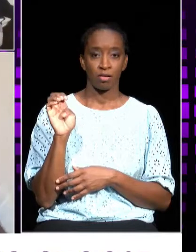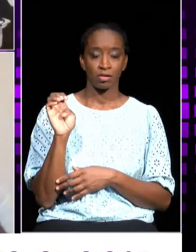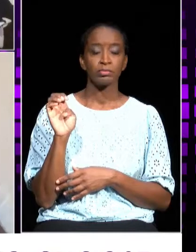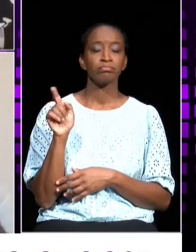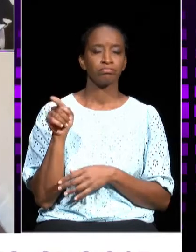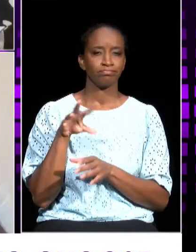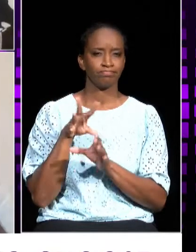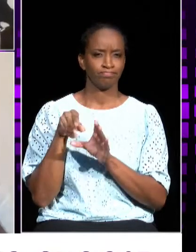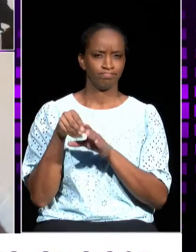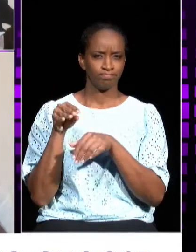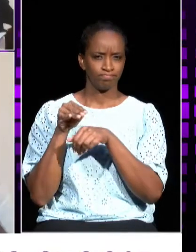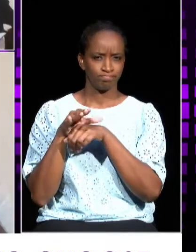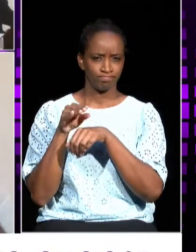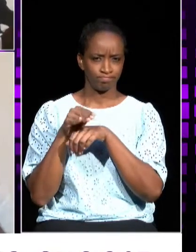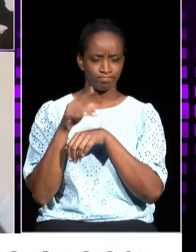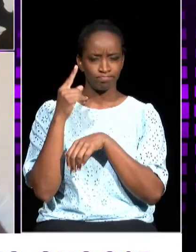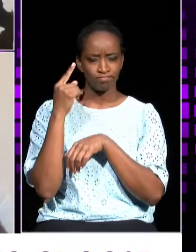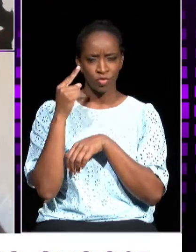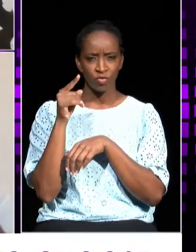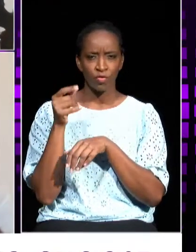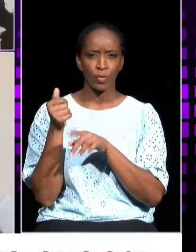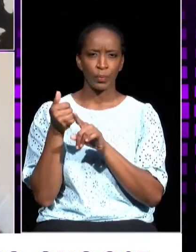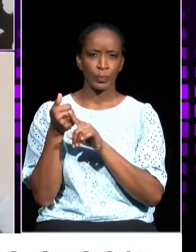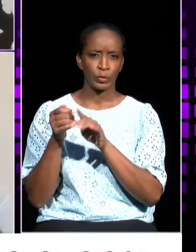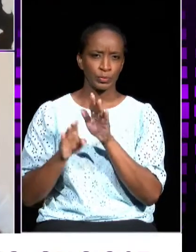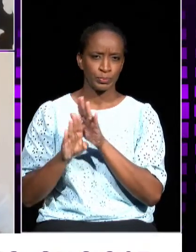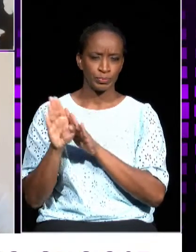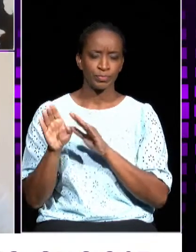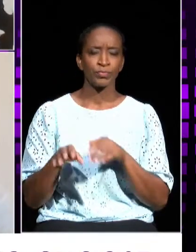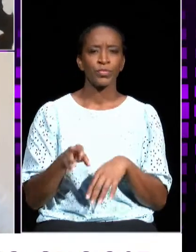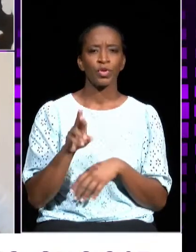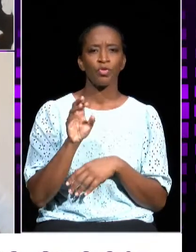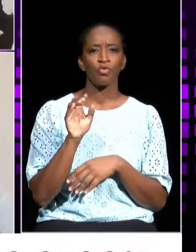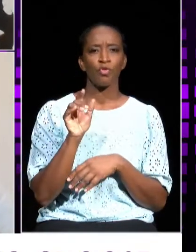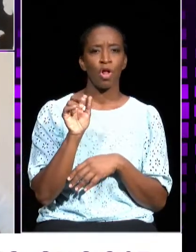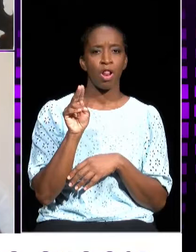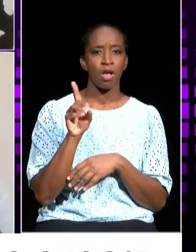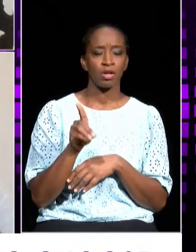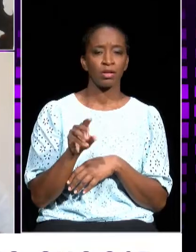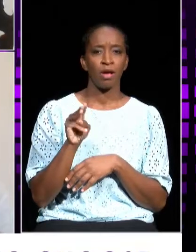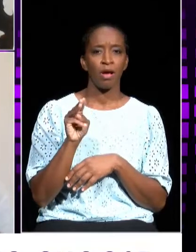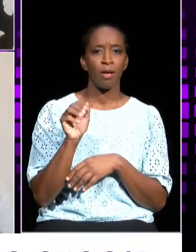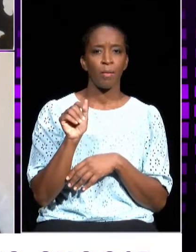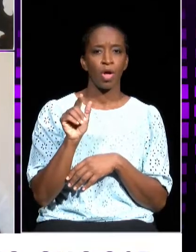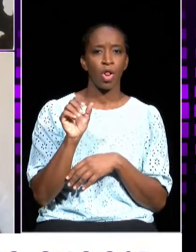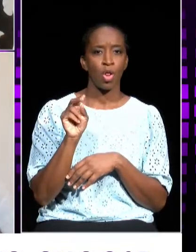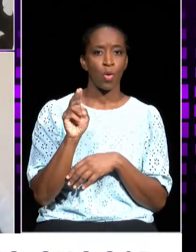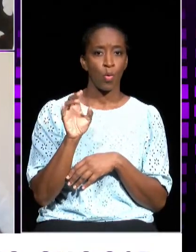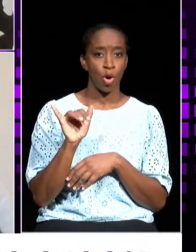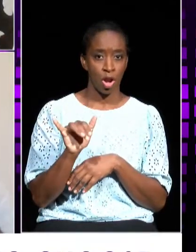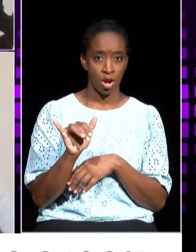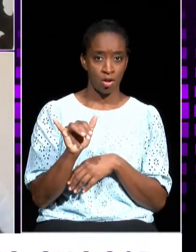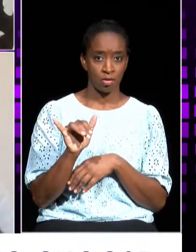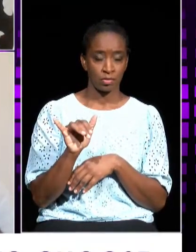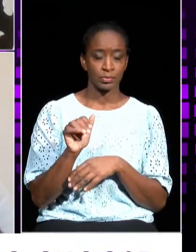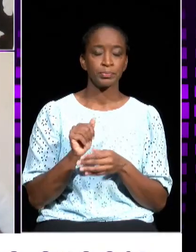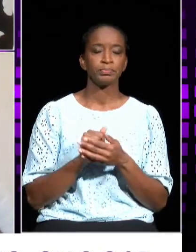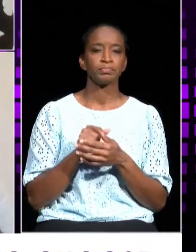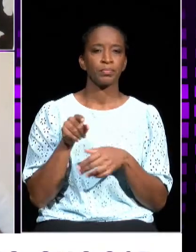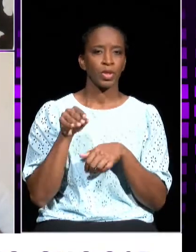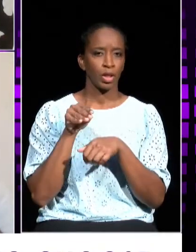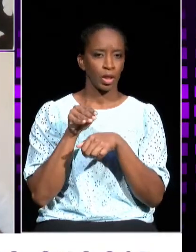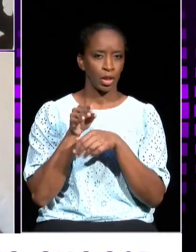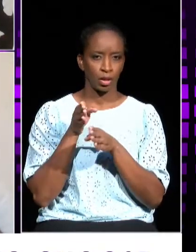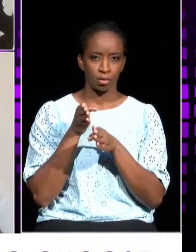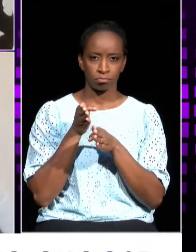Personal Development. We also have Roland Maloney, who is a registered counseling psychologist and a member of the Barbados Society of Psychology.